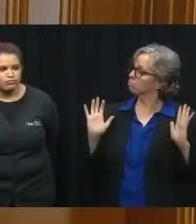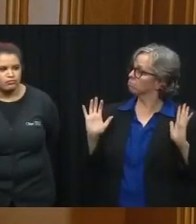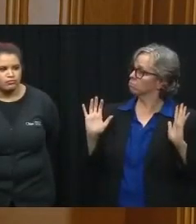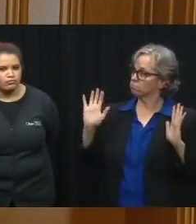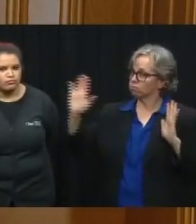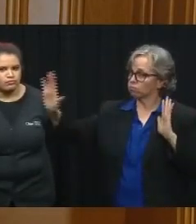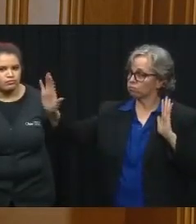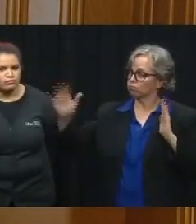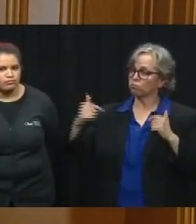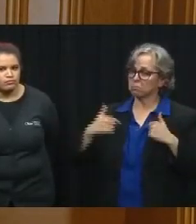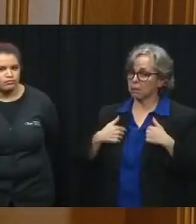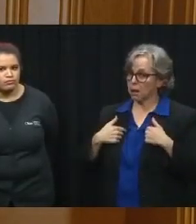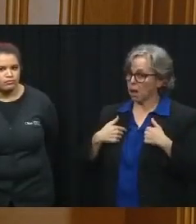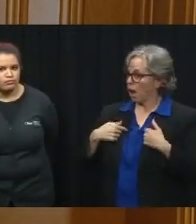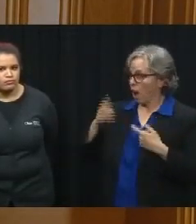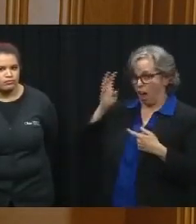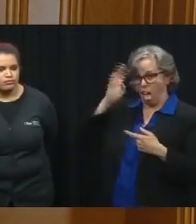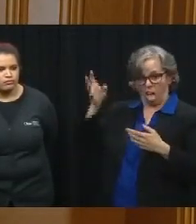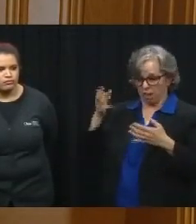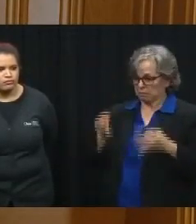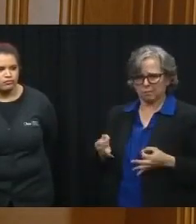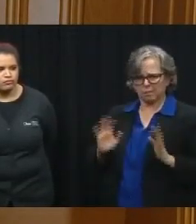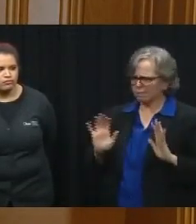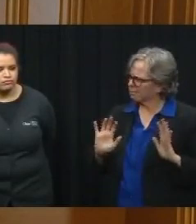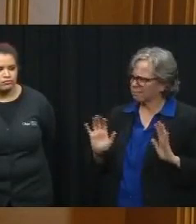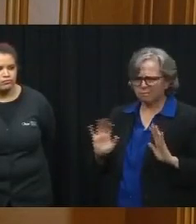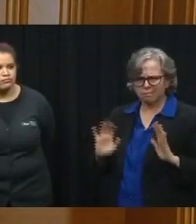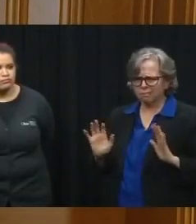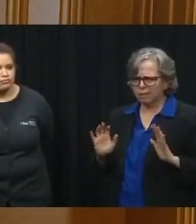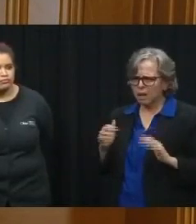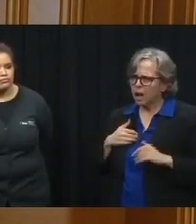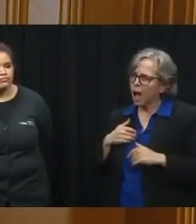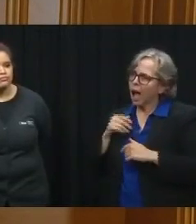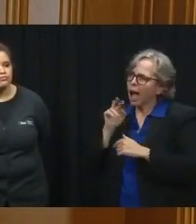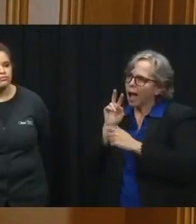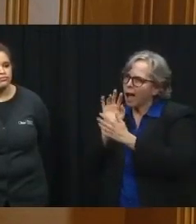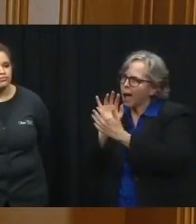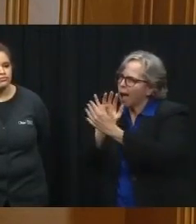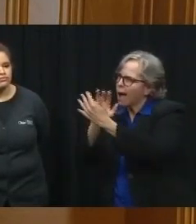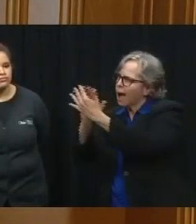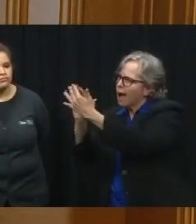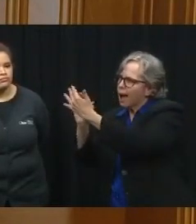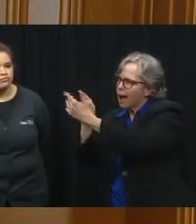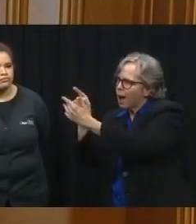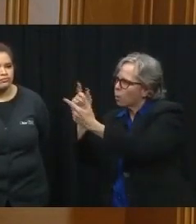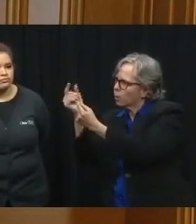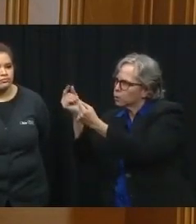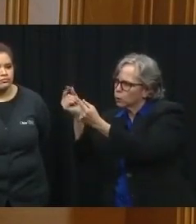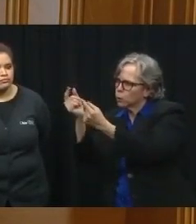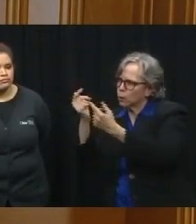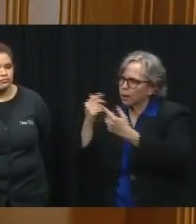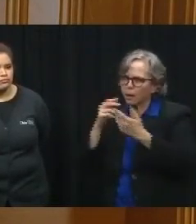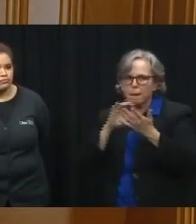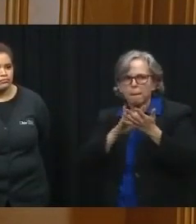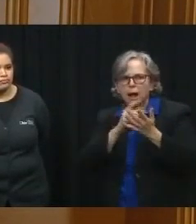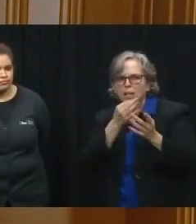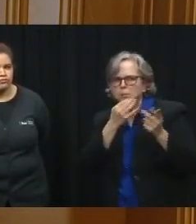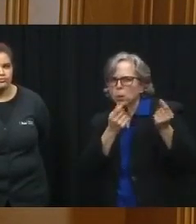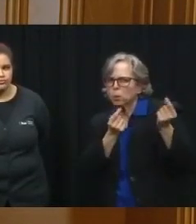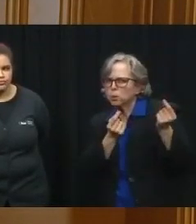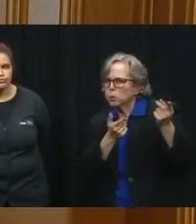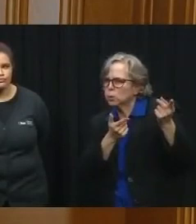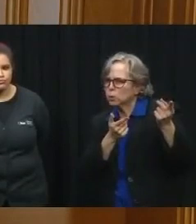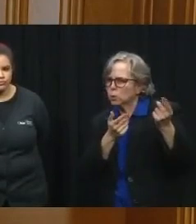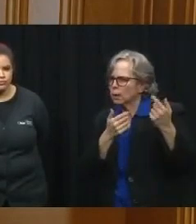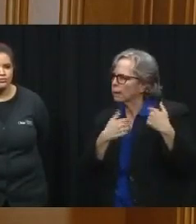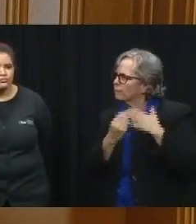best medical evidence that I can get. But again, the ultimate objective is the same. These are not they're